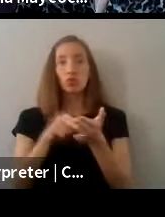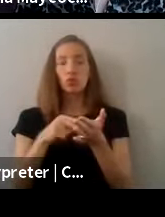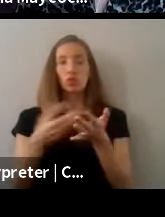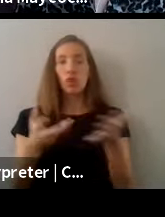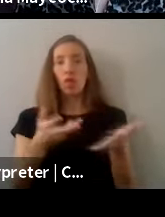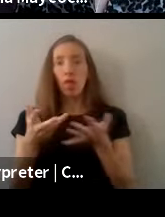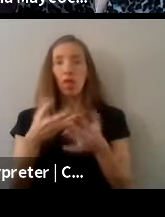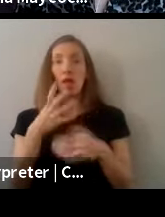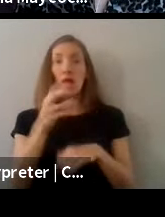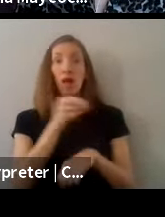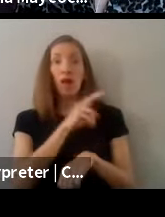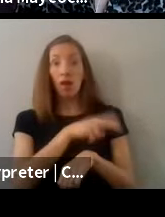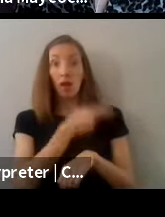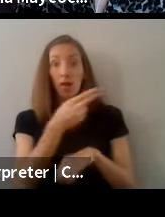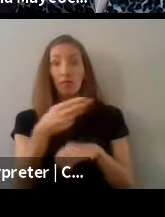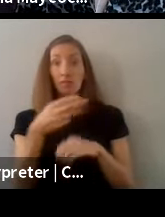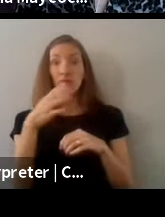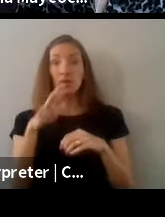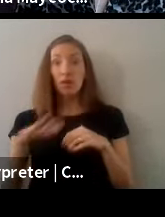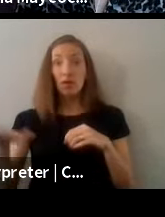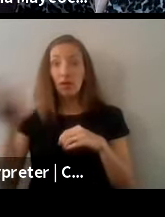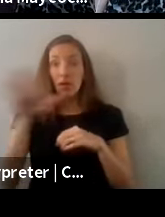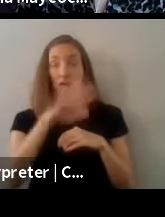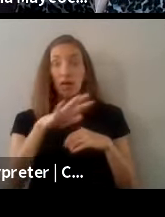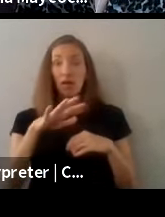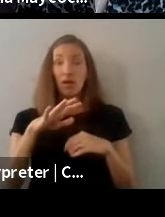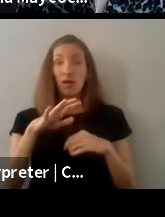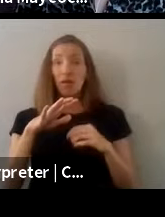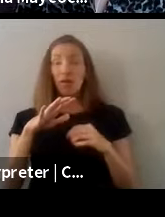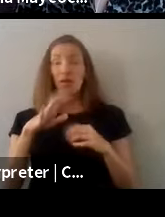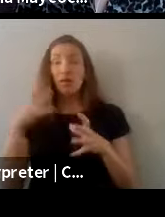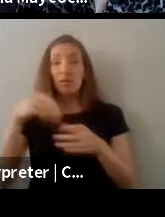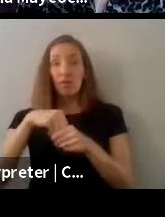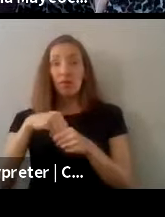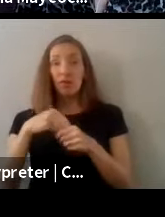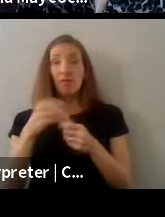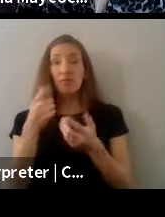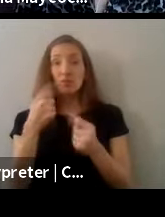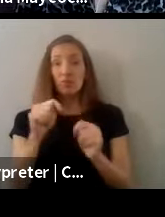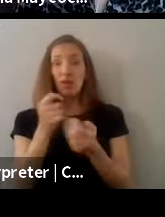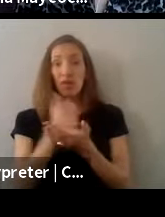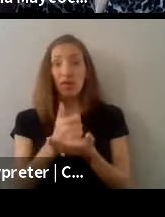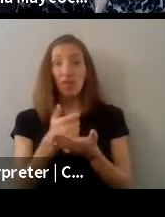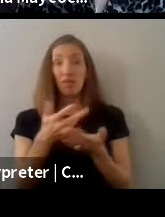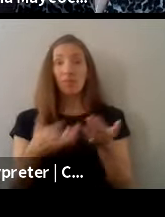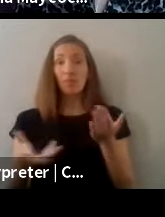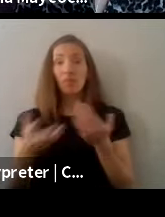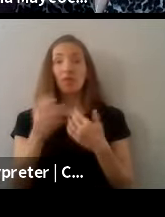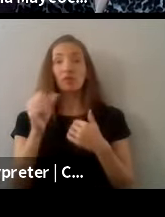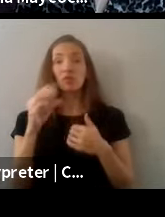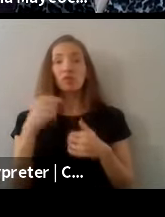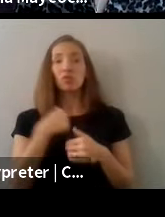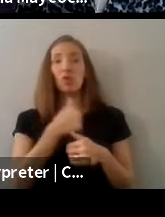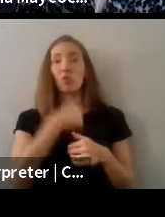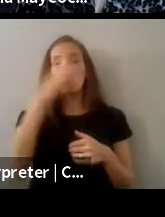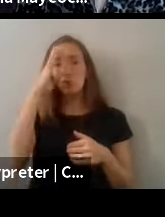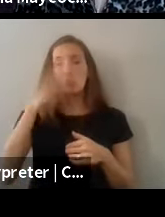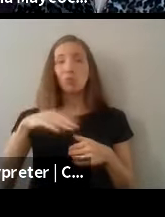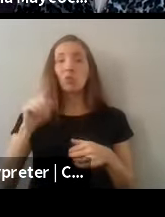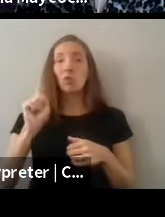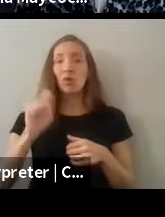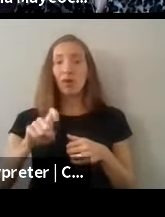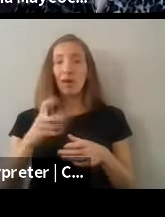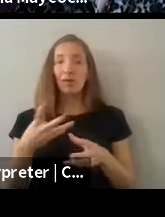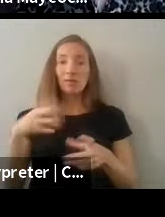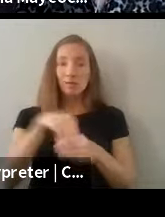went to hospitals and dispensaries and when FGM was going on. So again, we knew that we have to deal with the medical fraternity and with the county